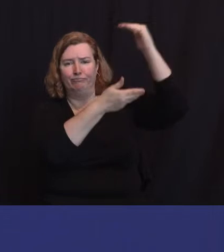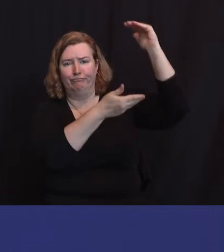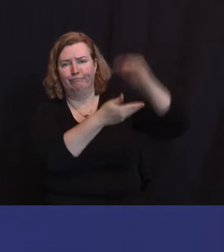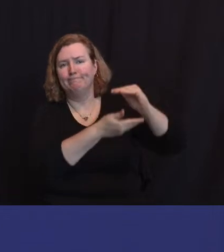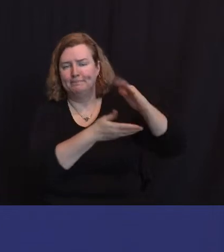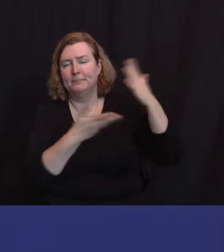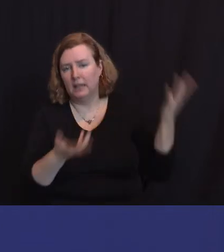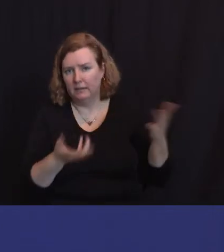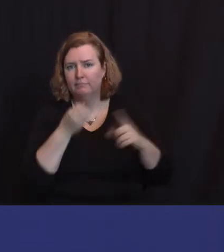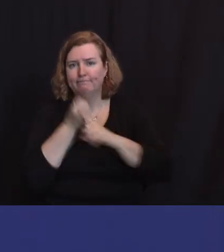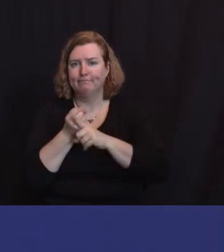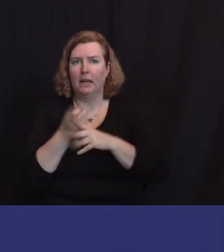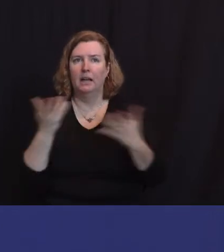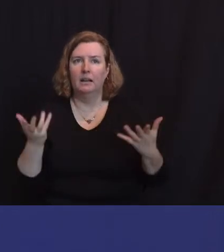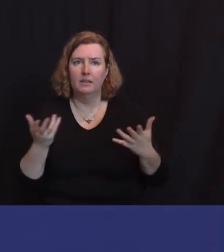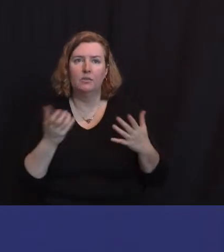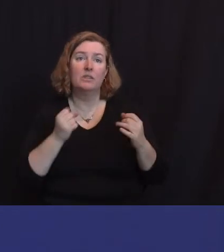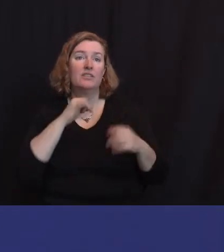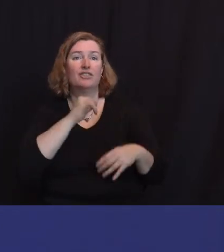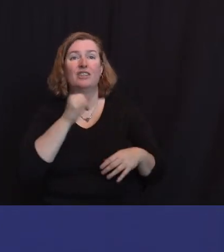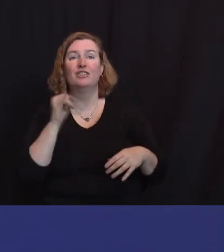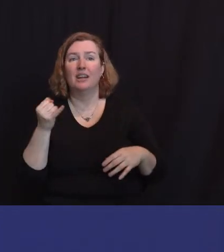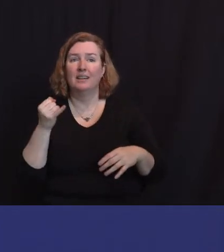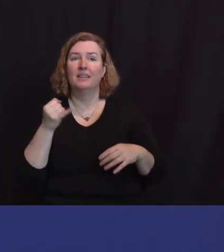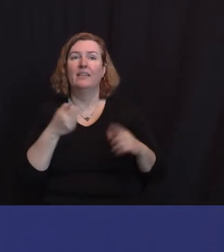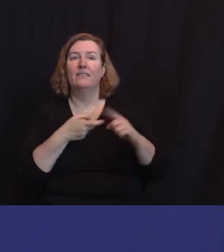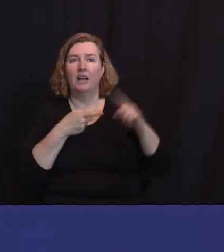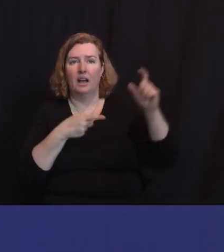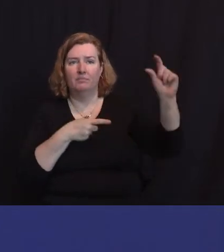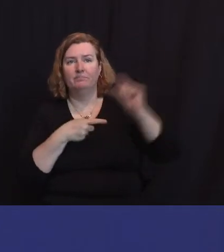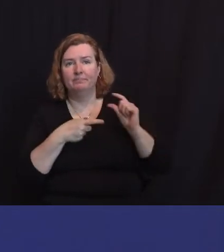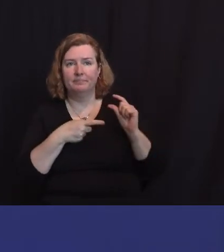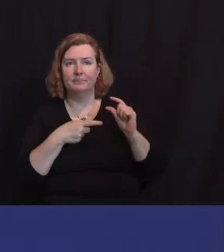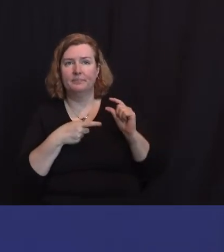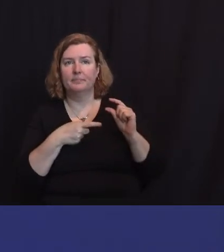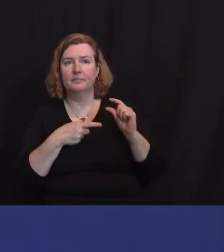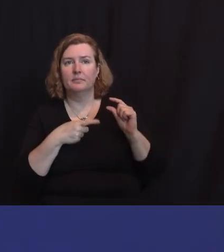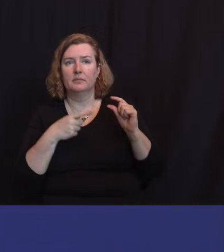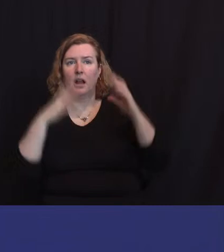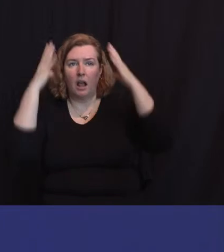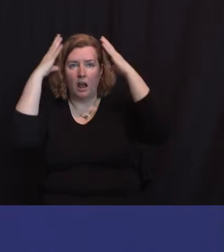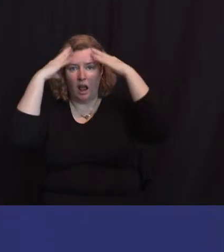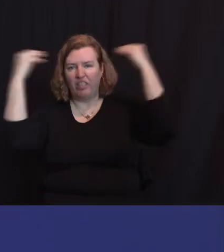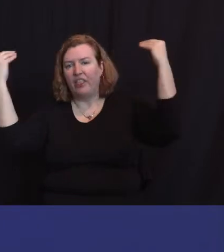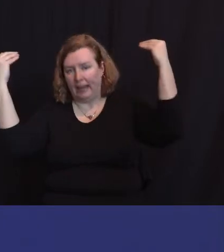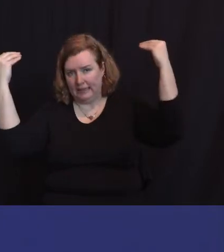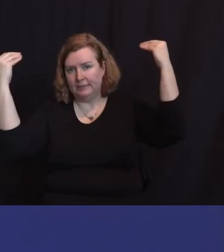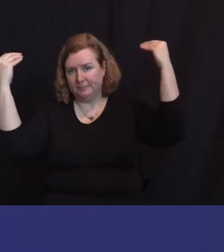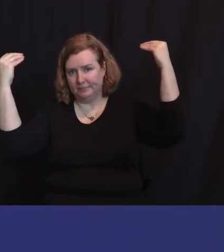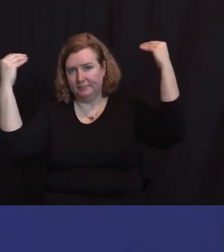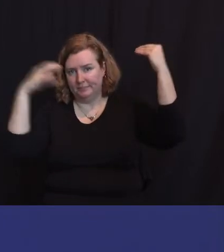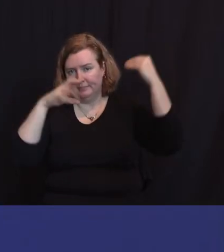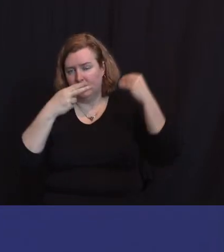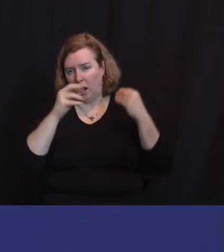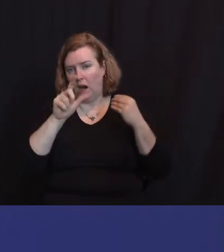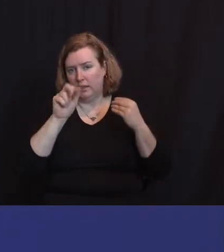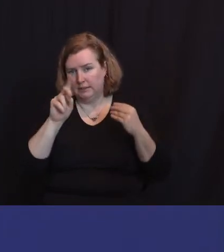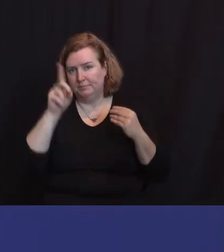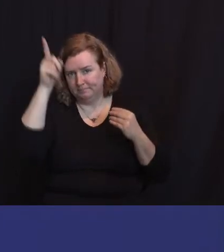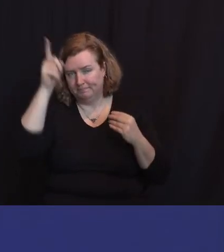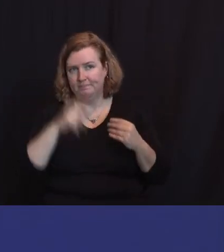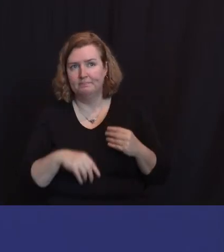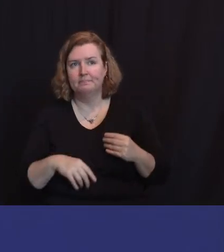from the Netherlands. So they've subcontracted production in a bunch of places. I noticed this morning Moderna